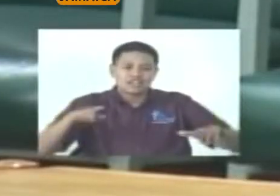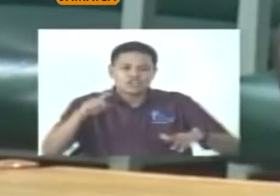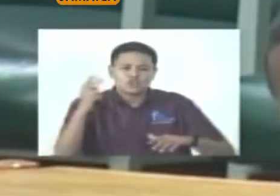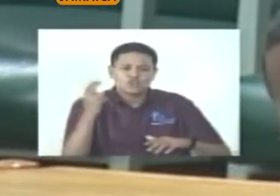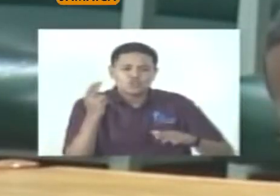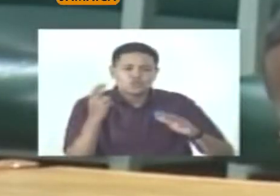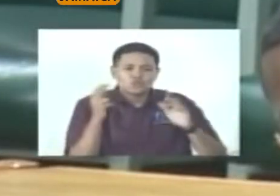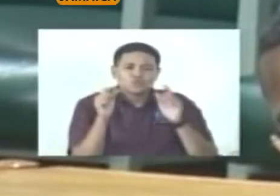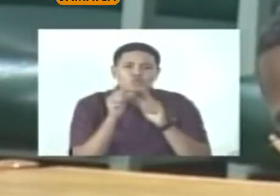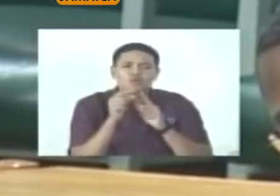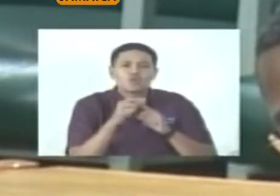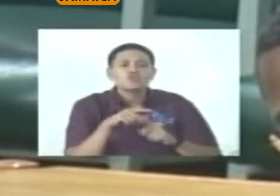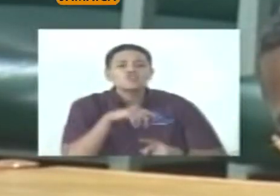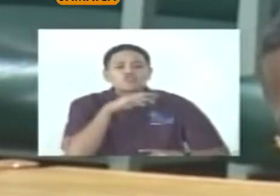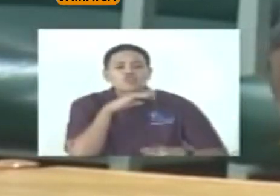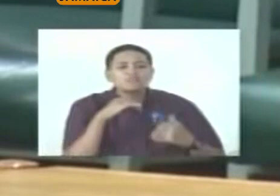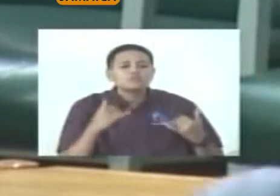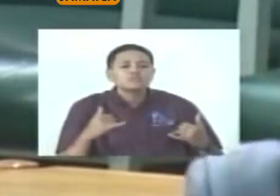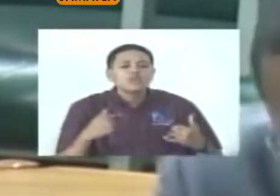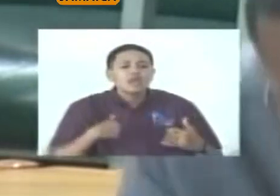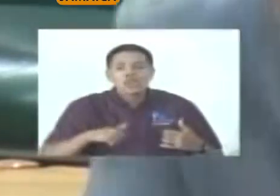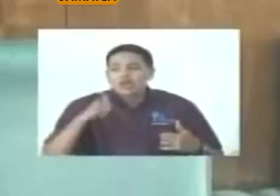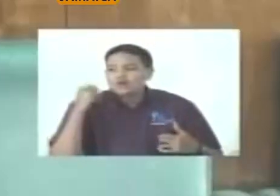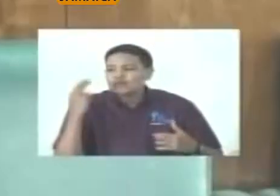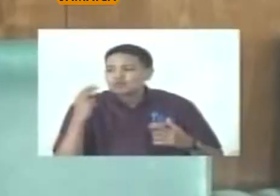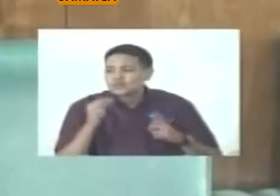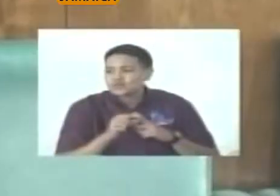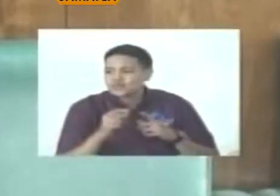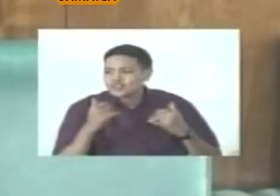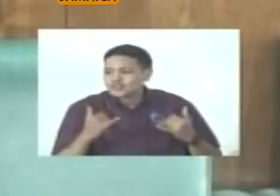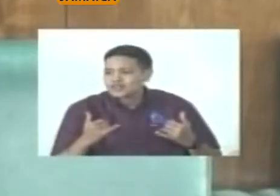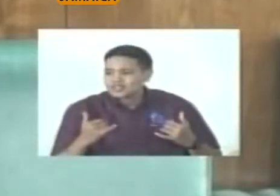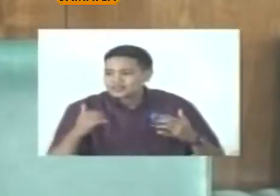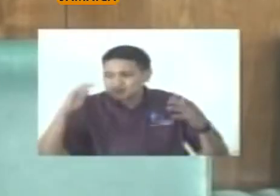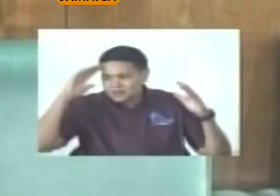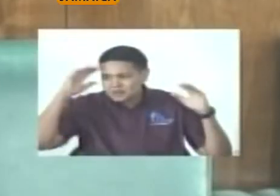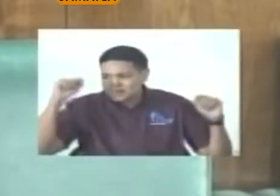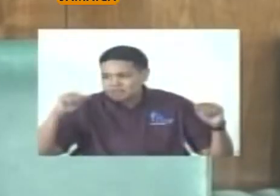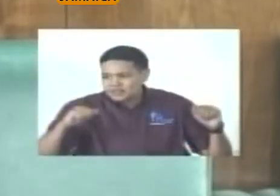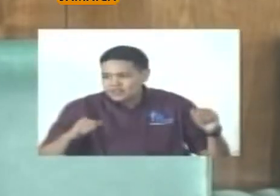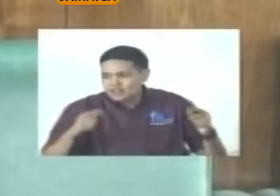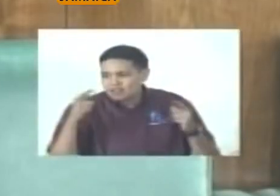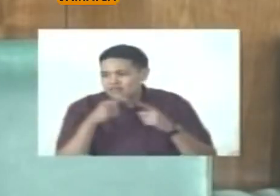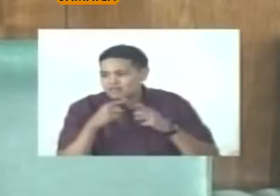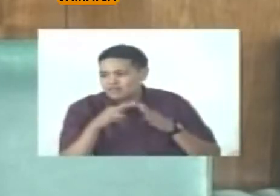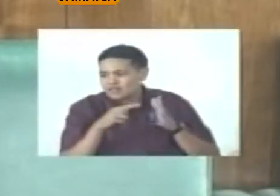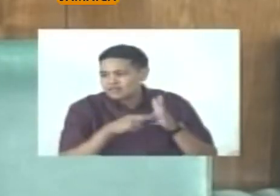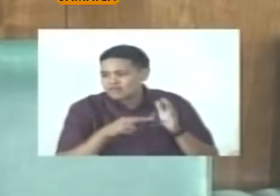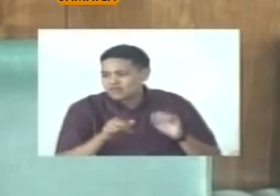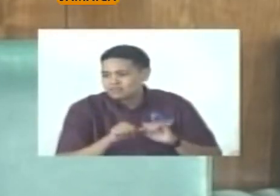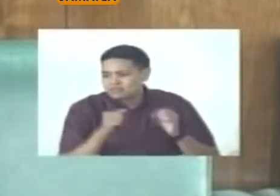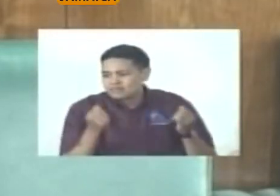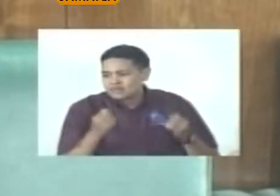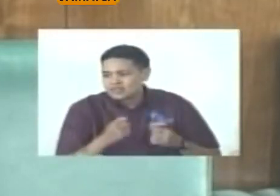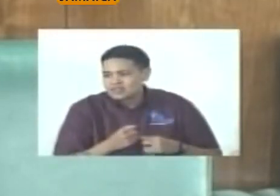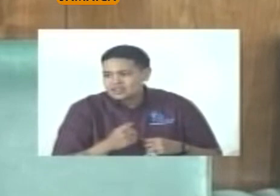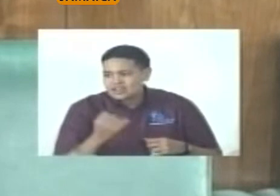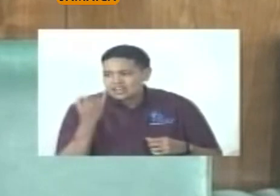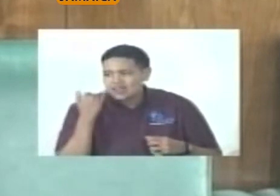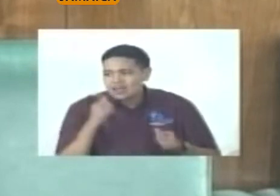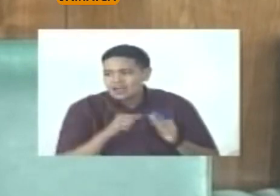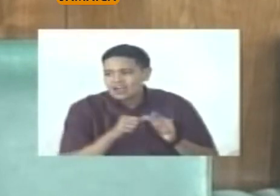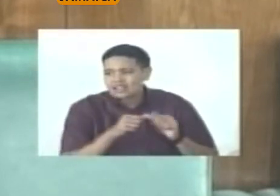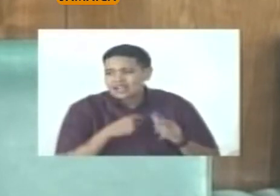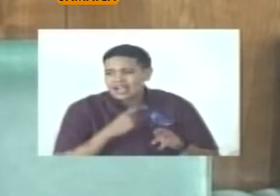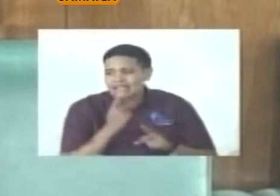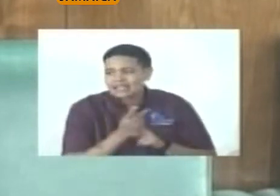word corruption today? I'm not going to use it now. Mr. President, on a point of order, and if you continue to do it, I'm going